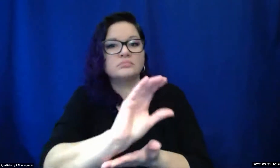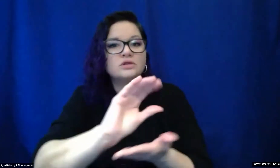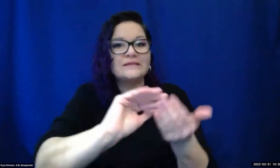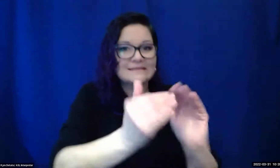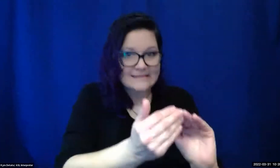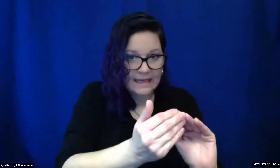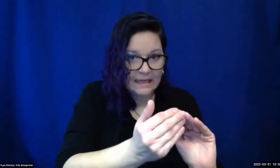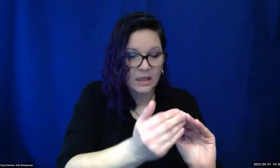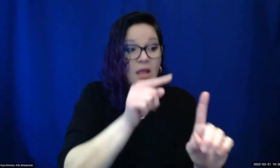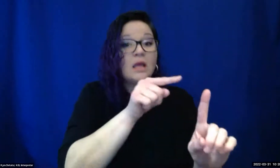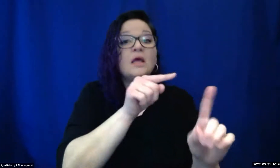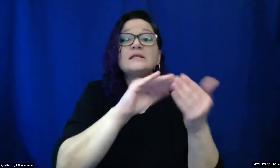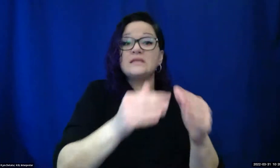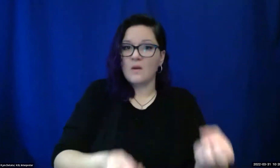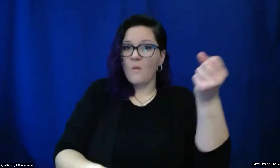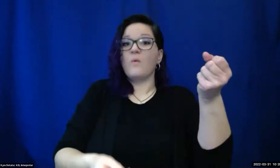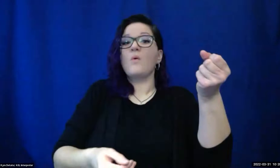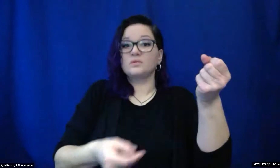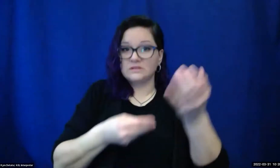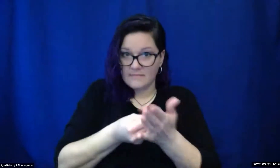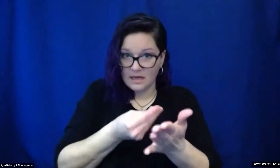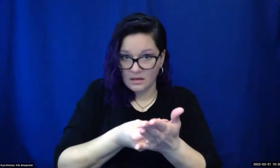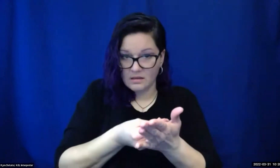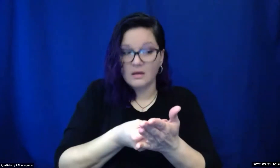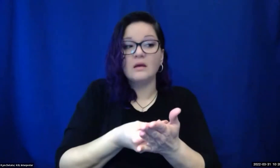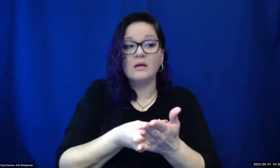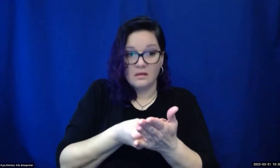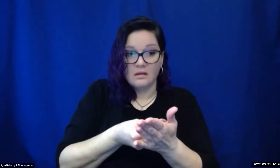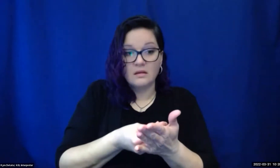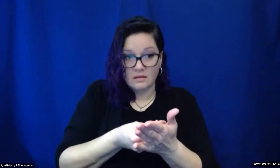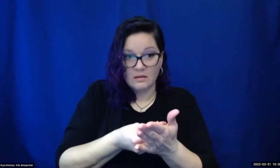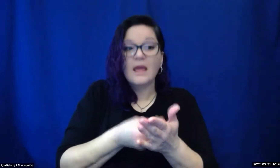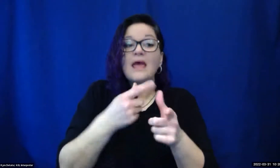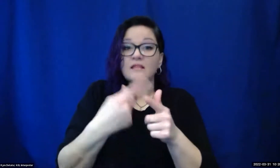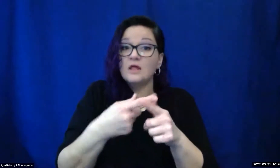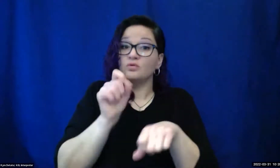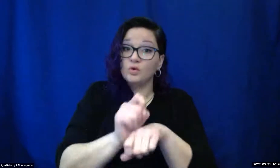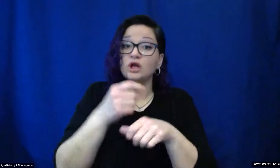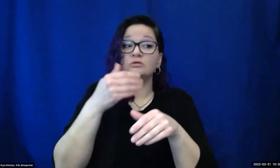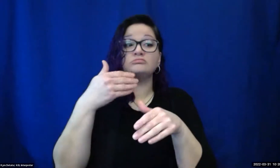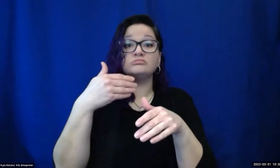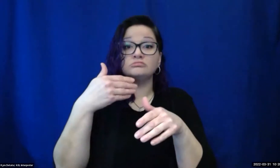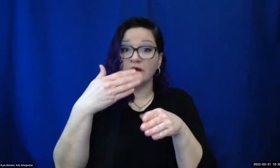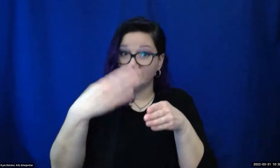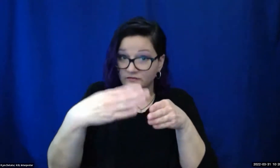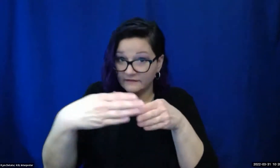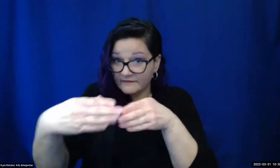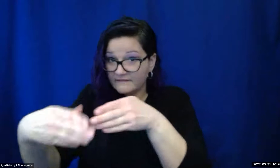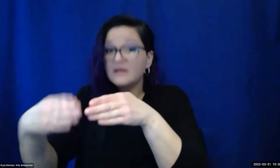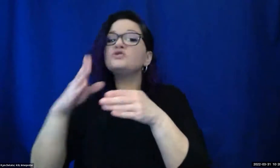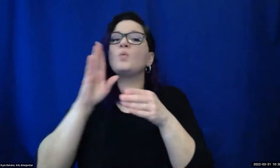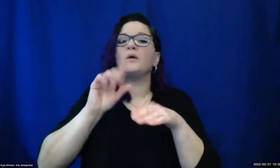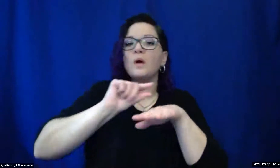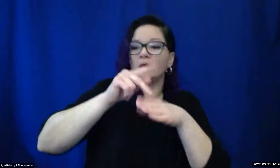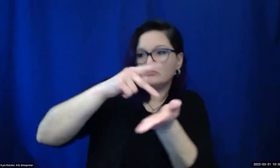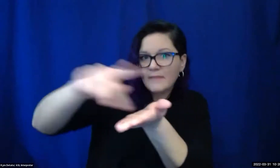The city holds those funds, and as the work is complete, will disperse payments.